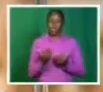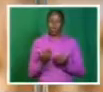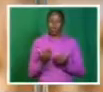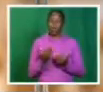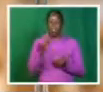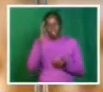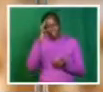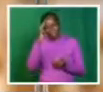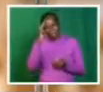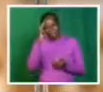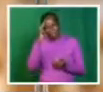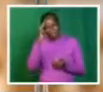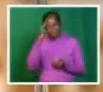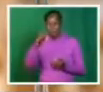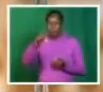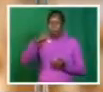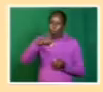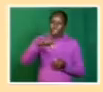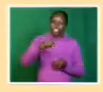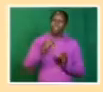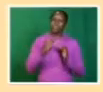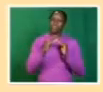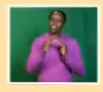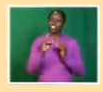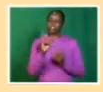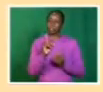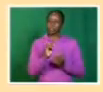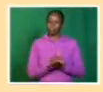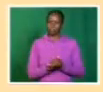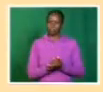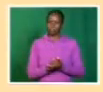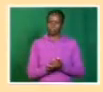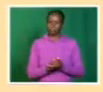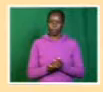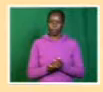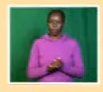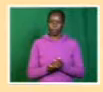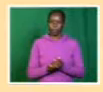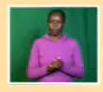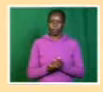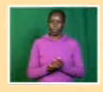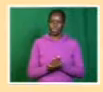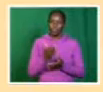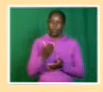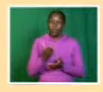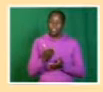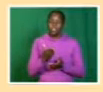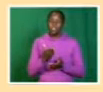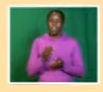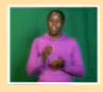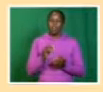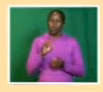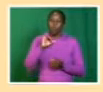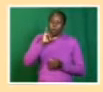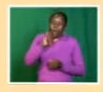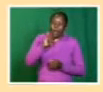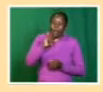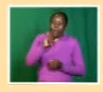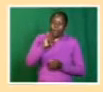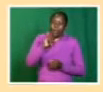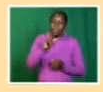or reminding you what a quadratic function is. Okay, these are functions of this form: y is equals